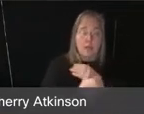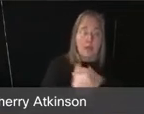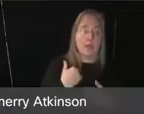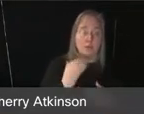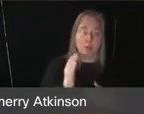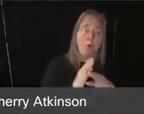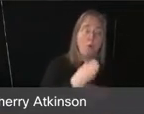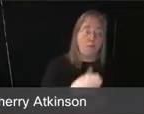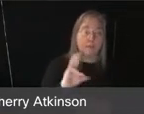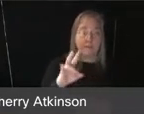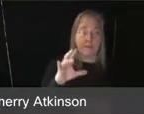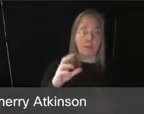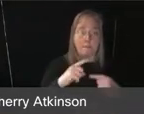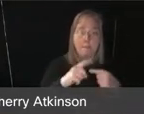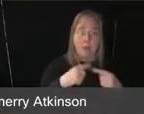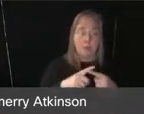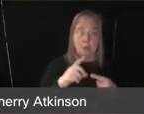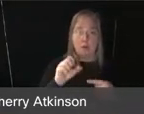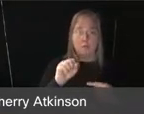of various dimensions.